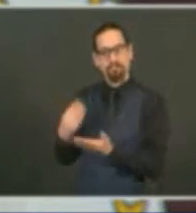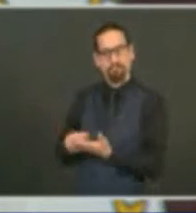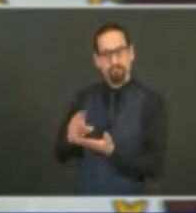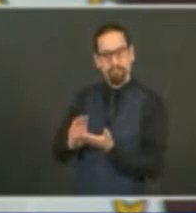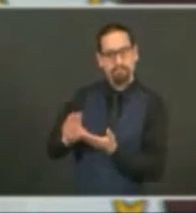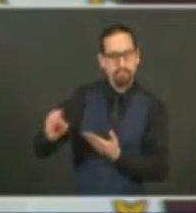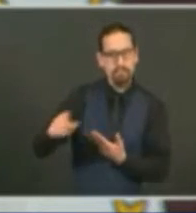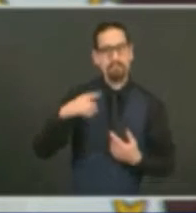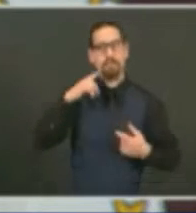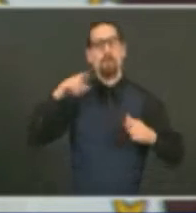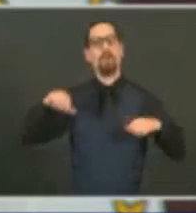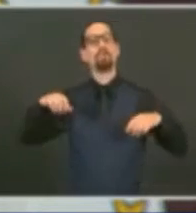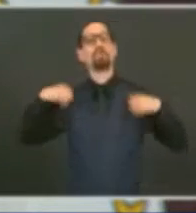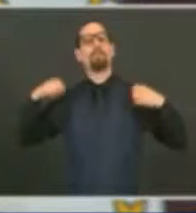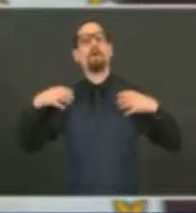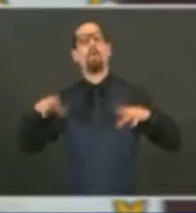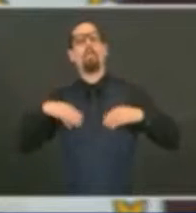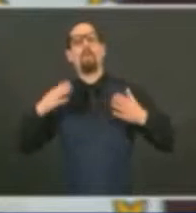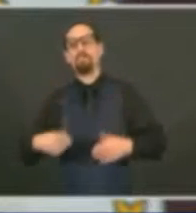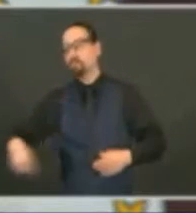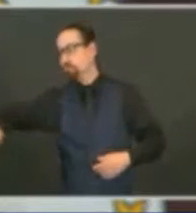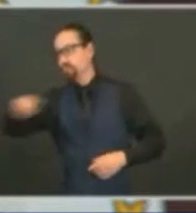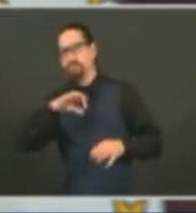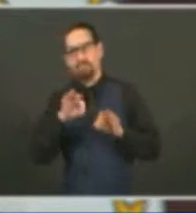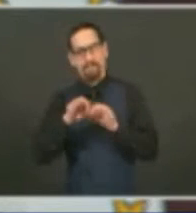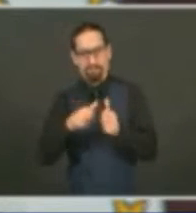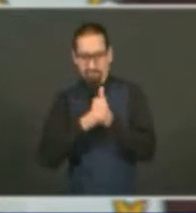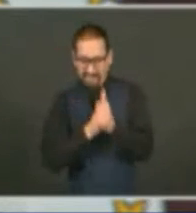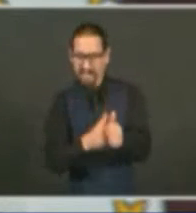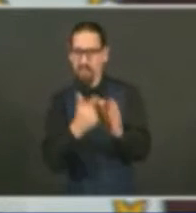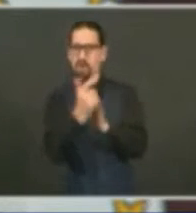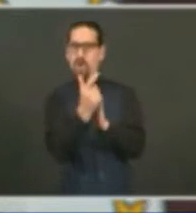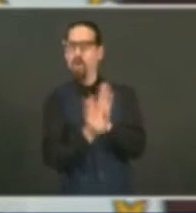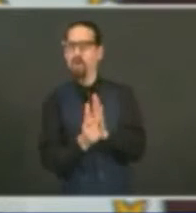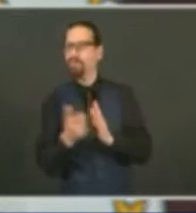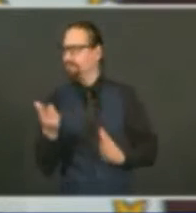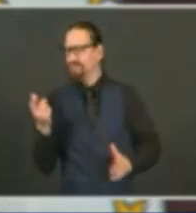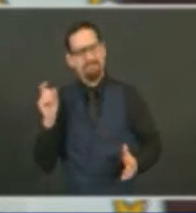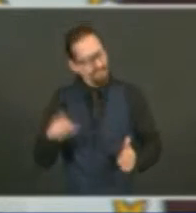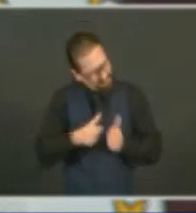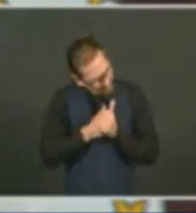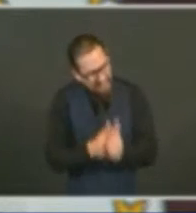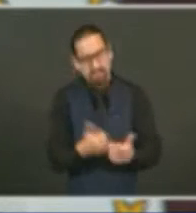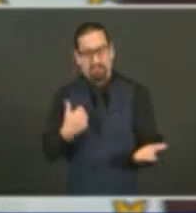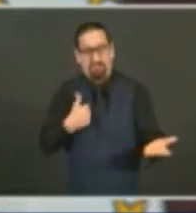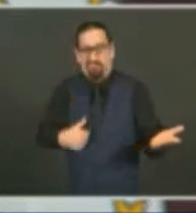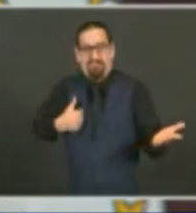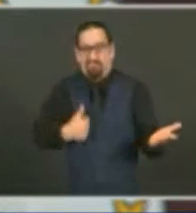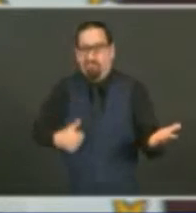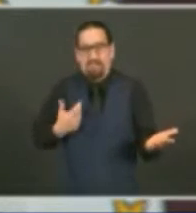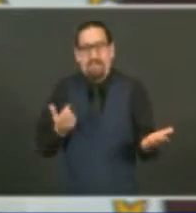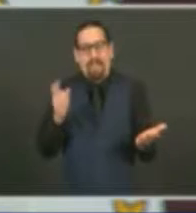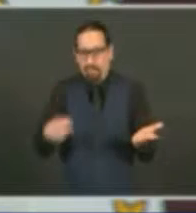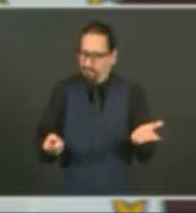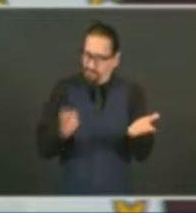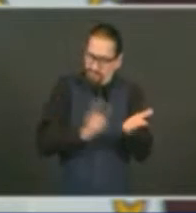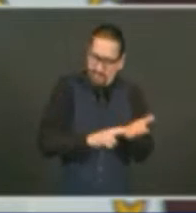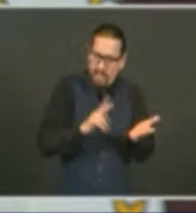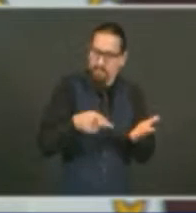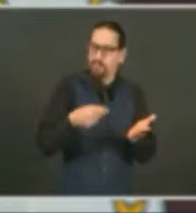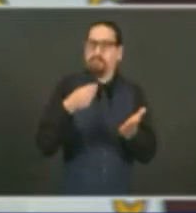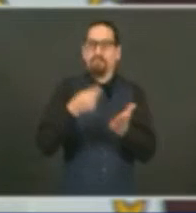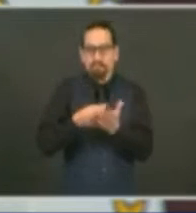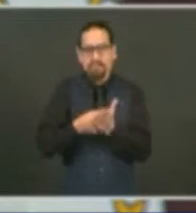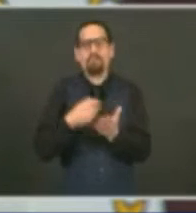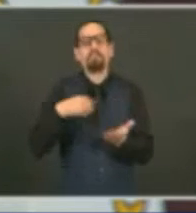like any other law. I am sorry it's difficult. Please, sign up to get the compensation, follow the